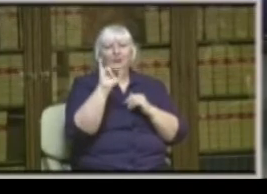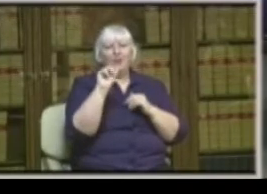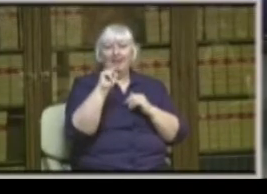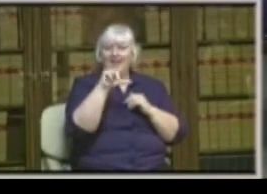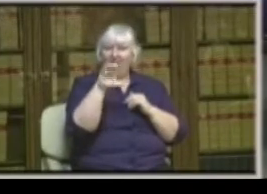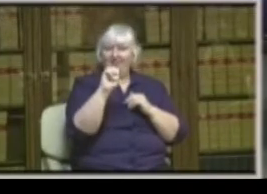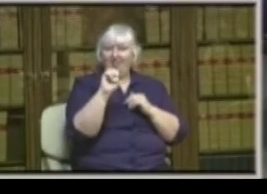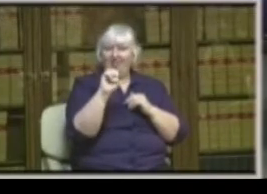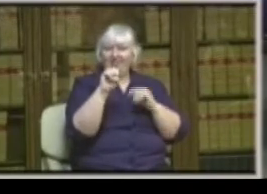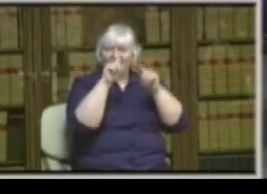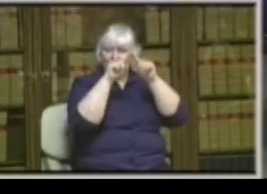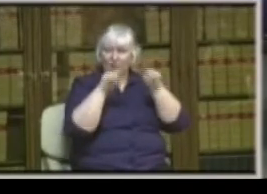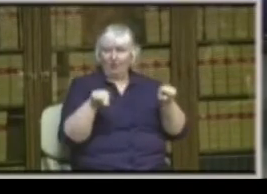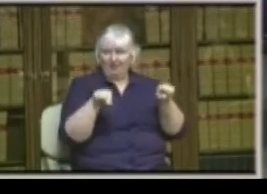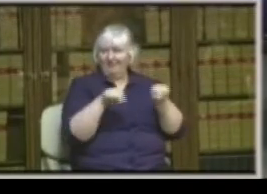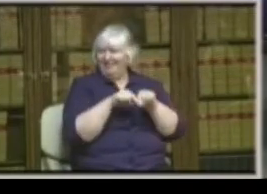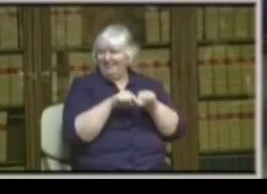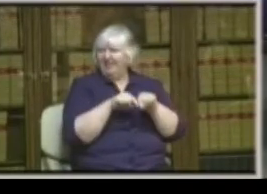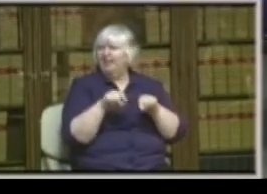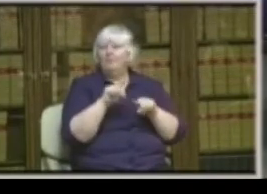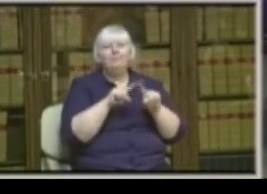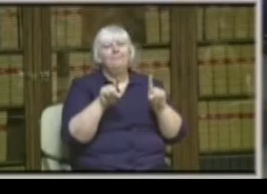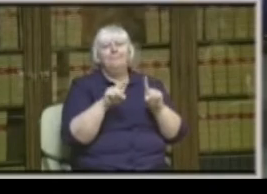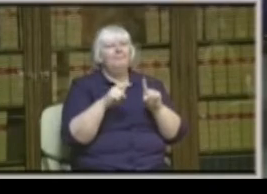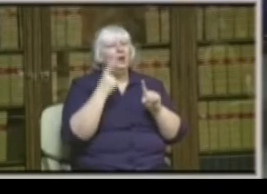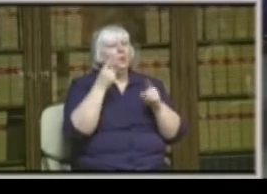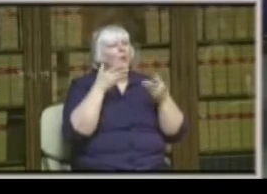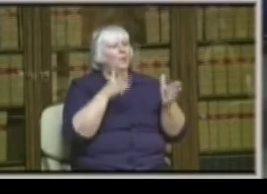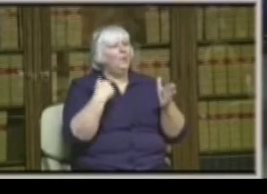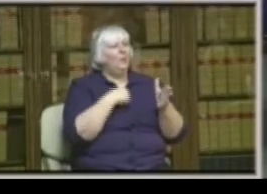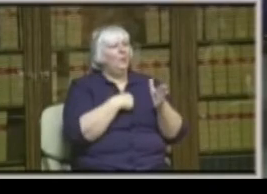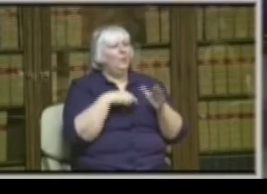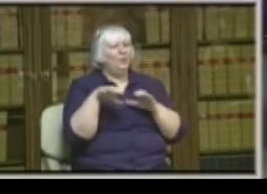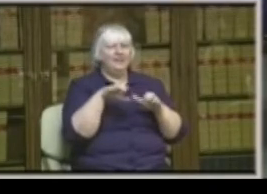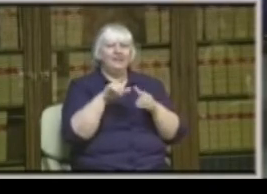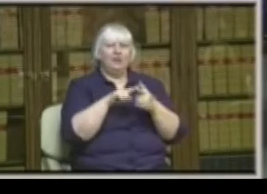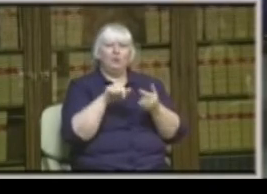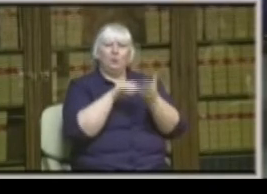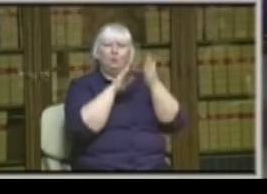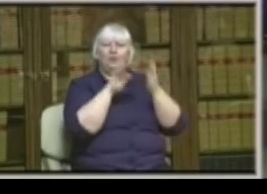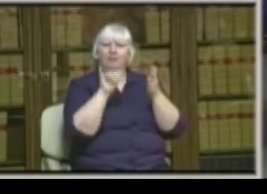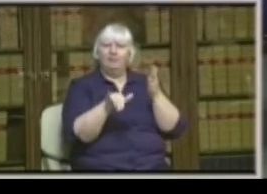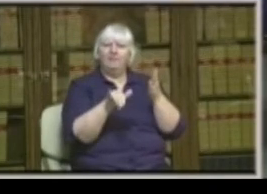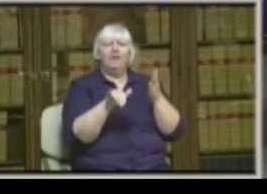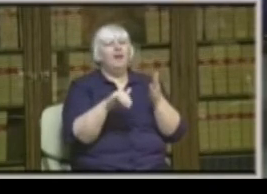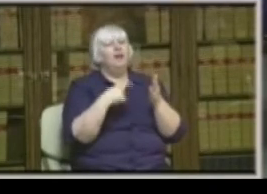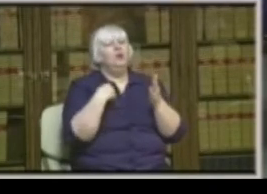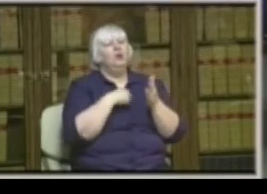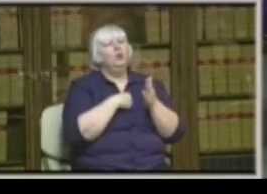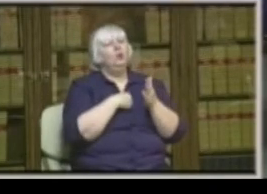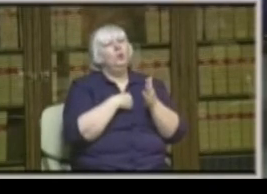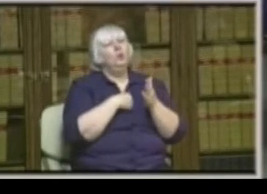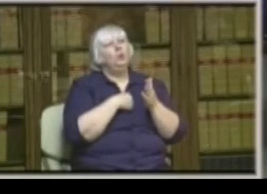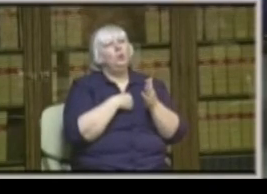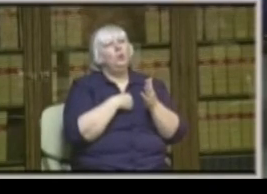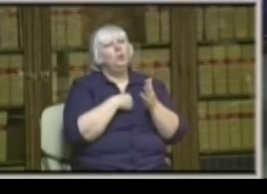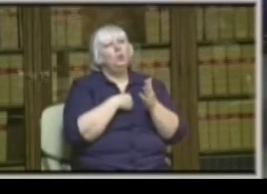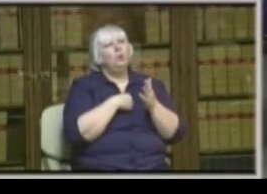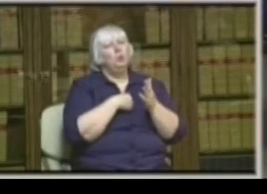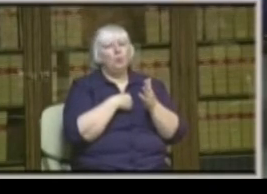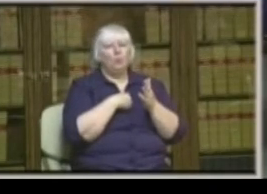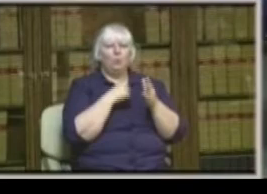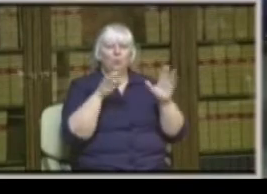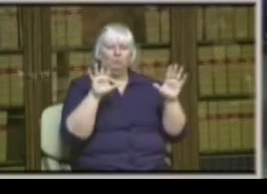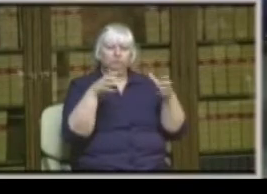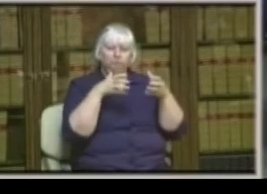this, looking up there. And so one of the ways we did to address that is that we pulled together a